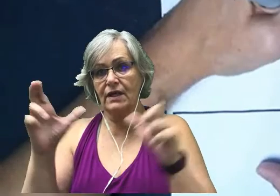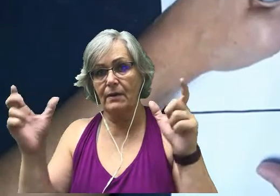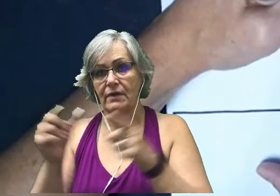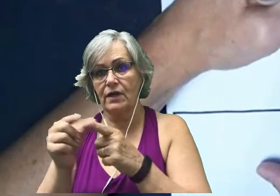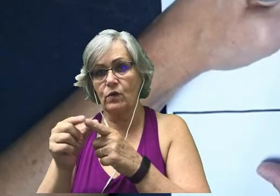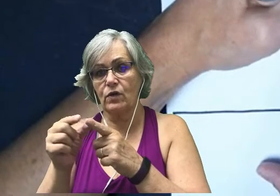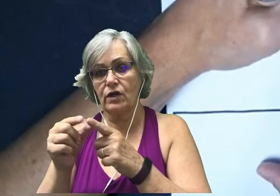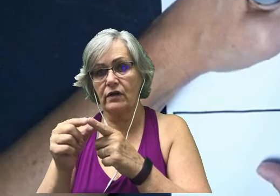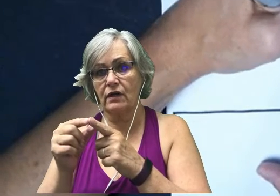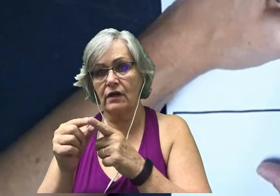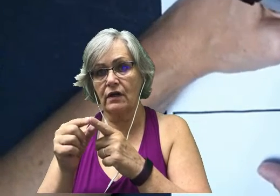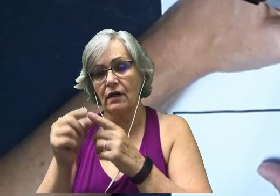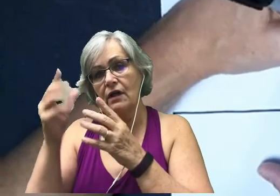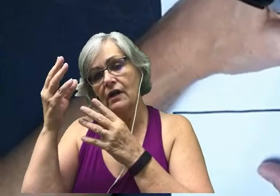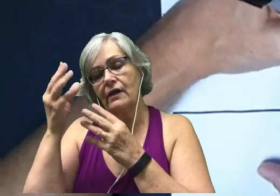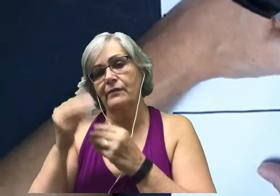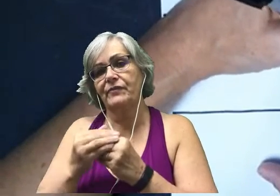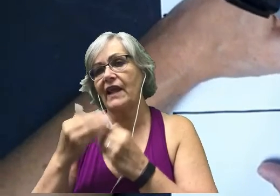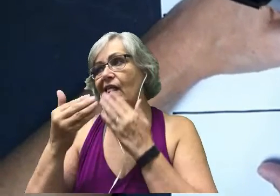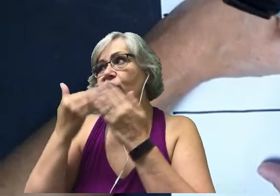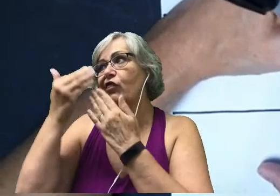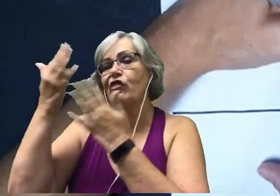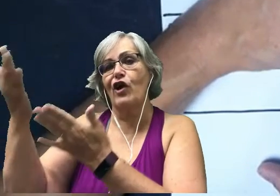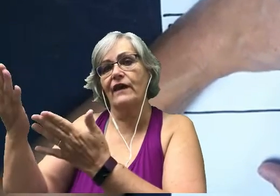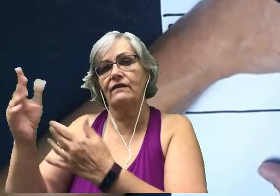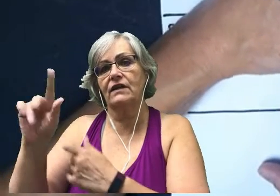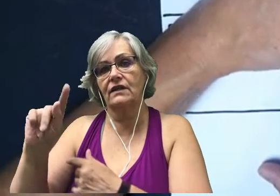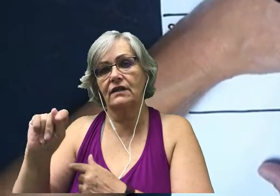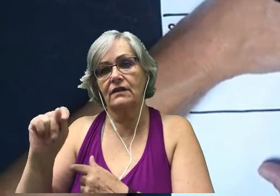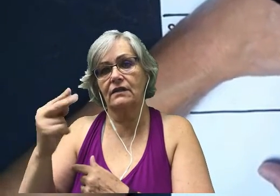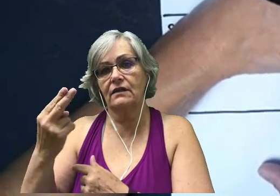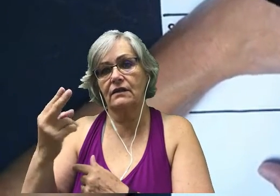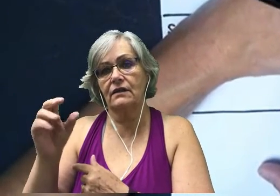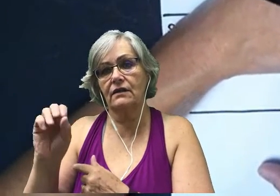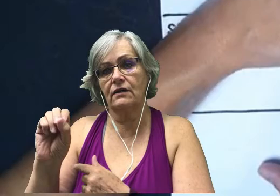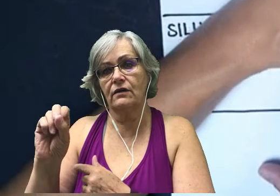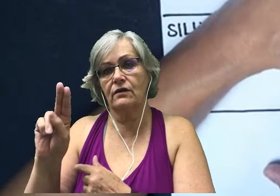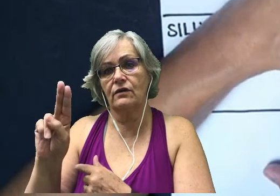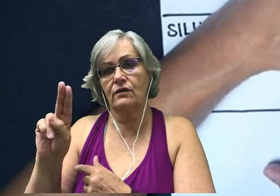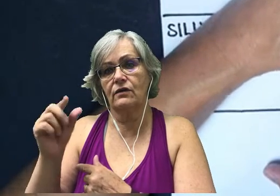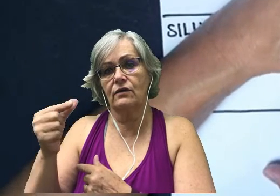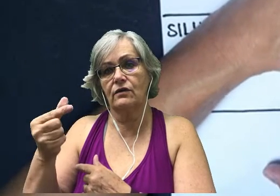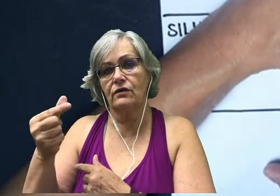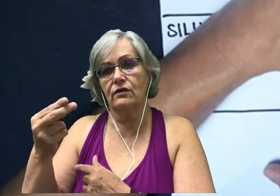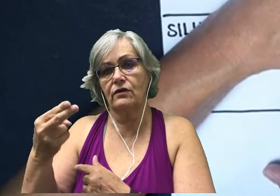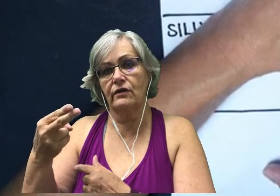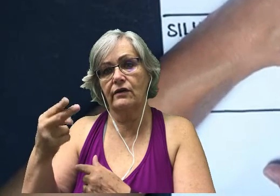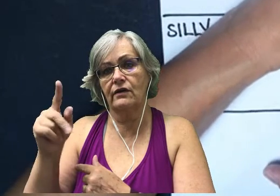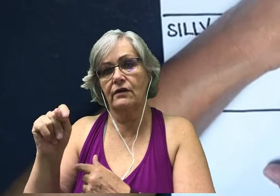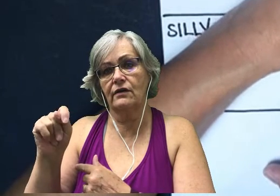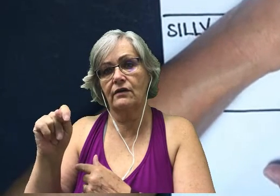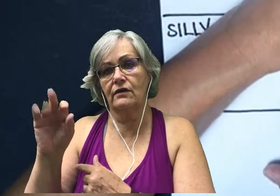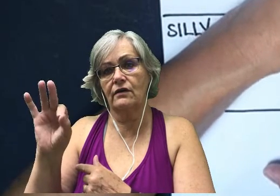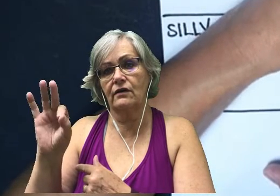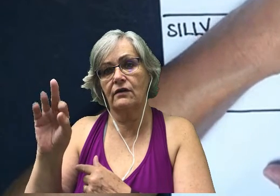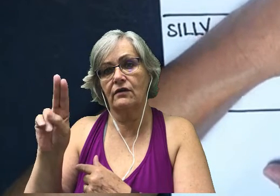Over here, I'm going to use a big word and I'm going to write thoughtful. And what I mean by that is if you are